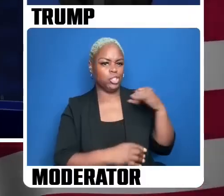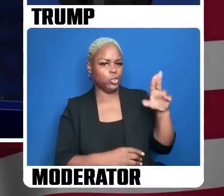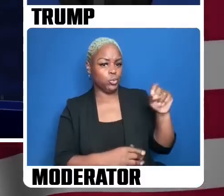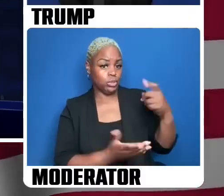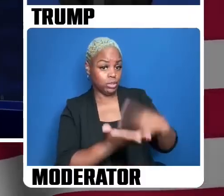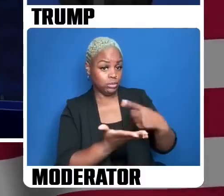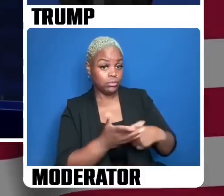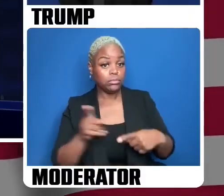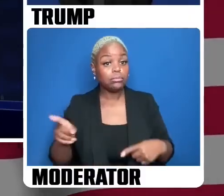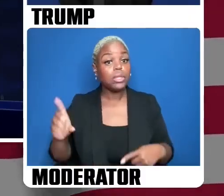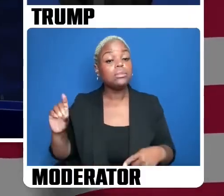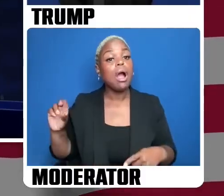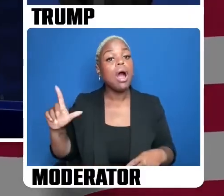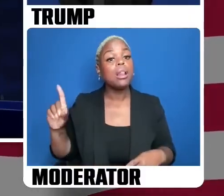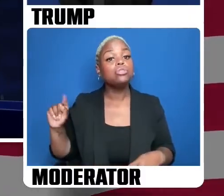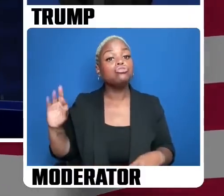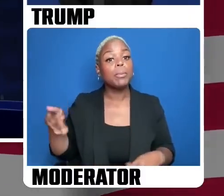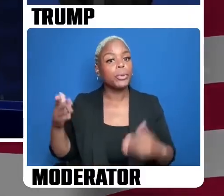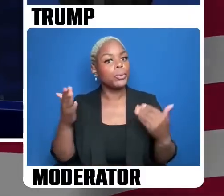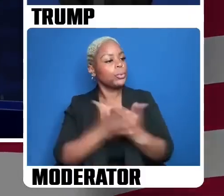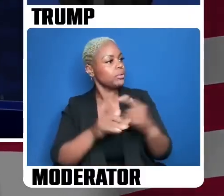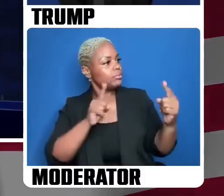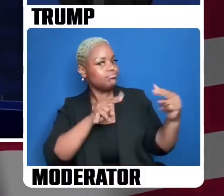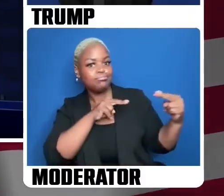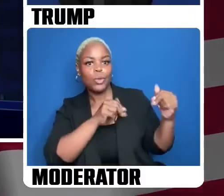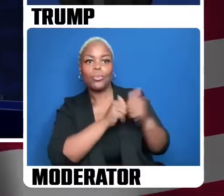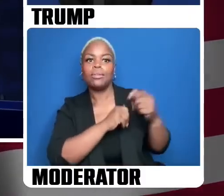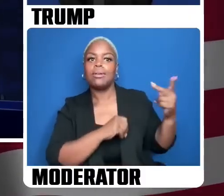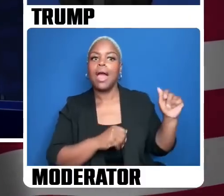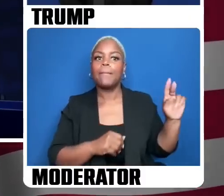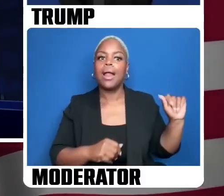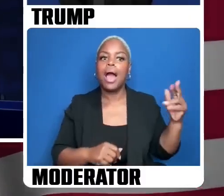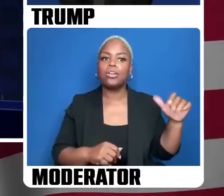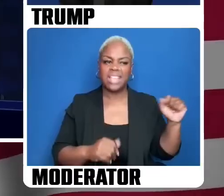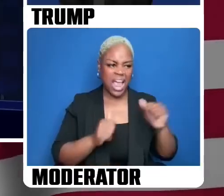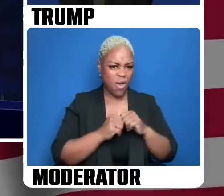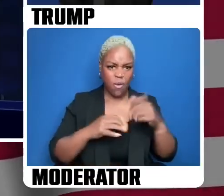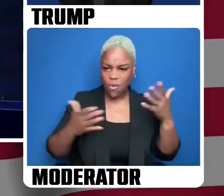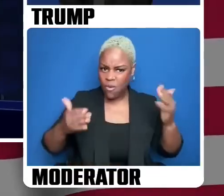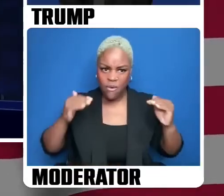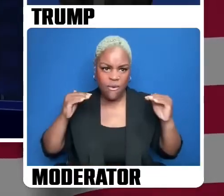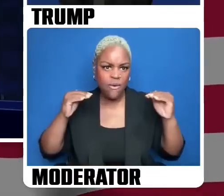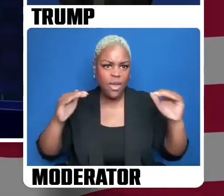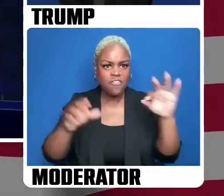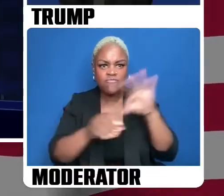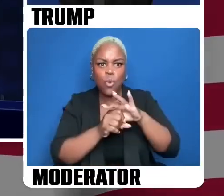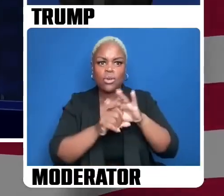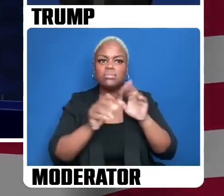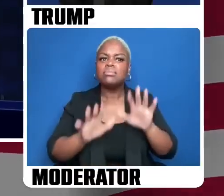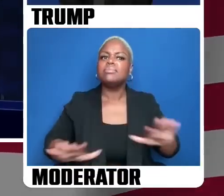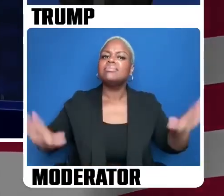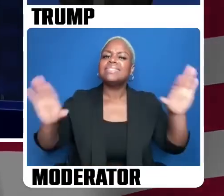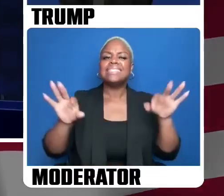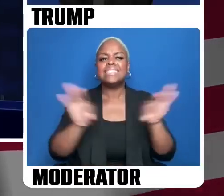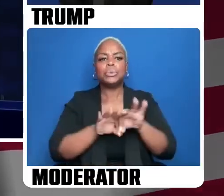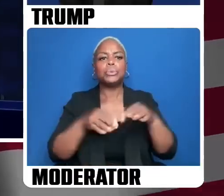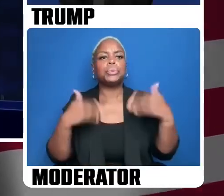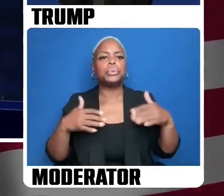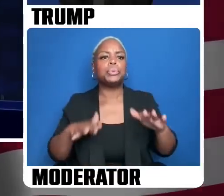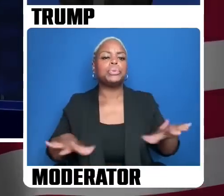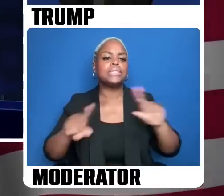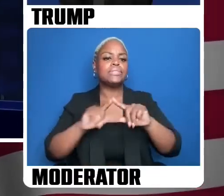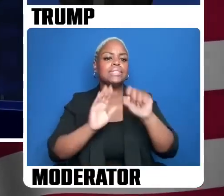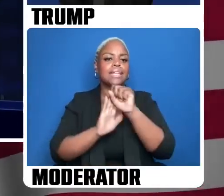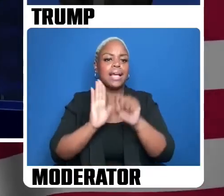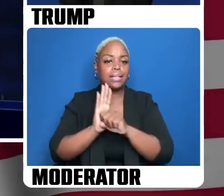separated by the smallest of margins, essentially tied in the polls nationally and in the key battlegrounds, including right here in Pennsylvania, all still very